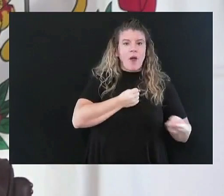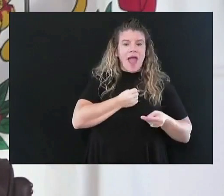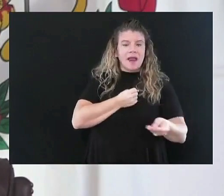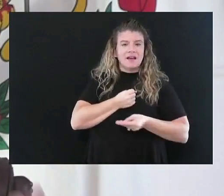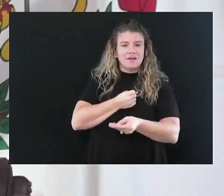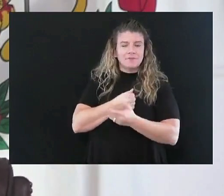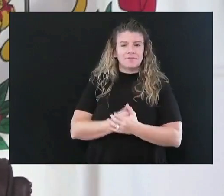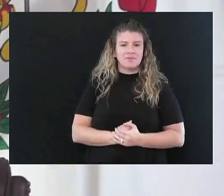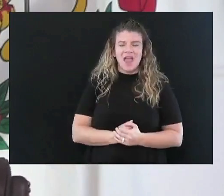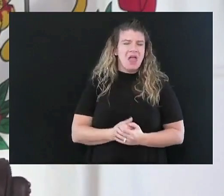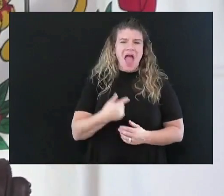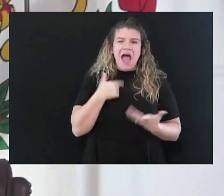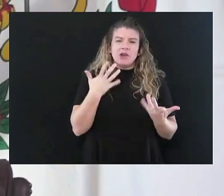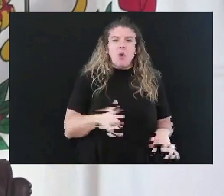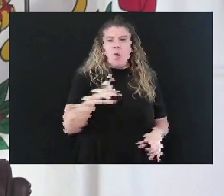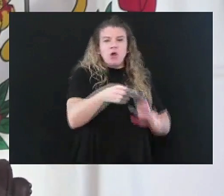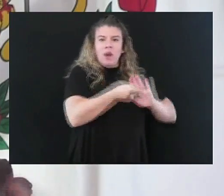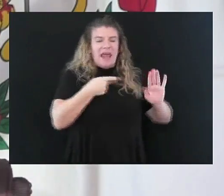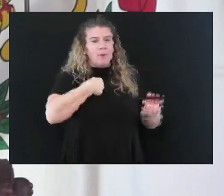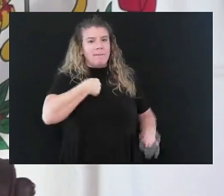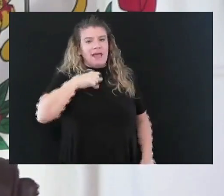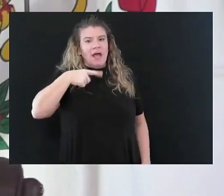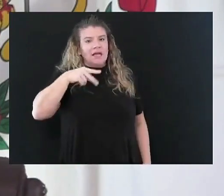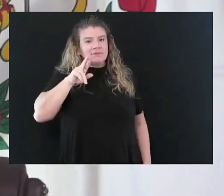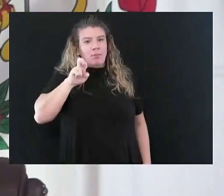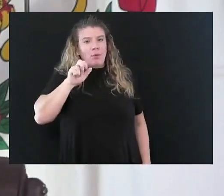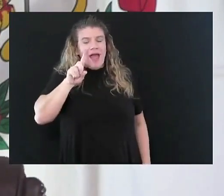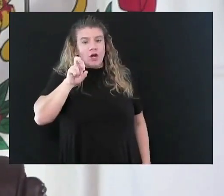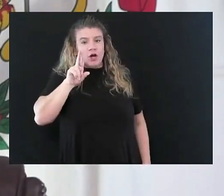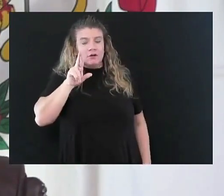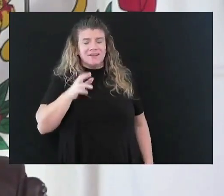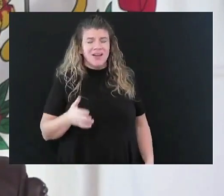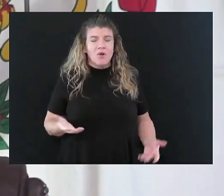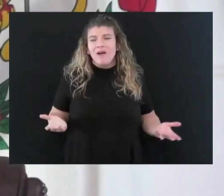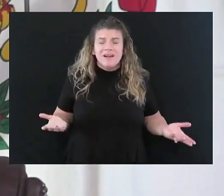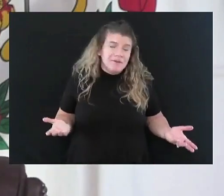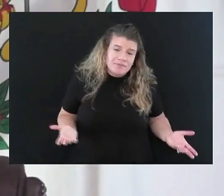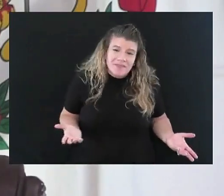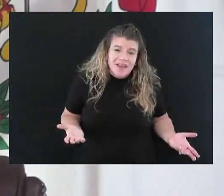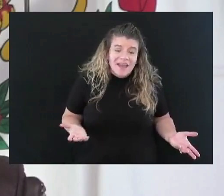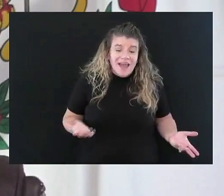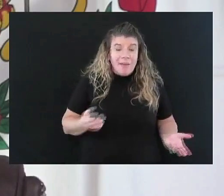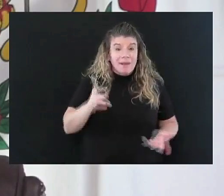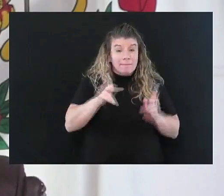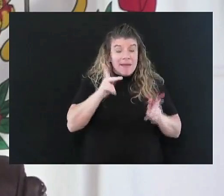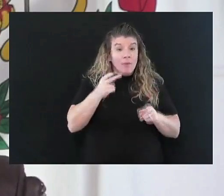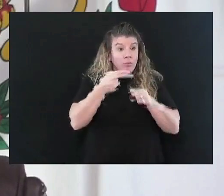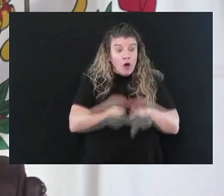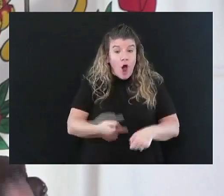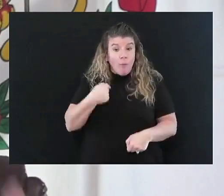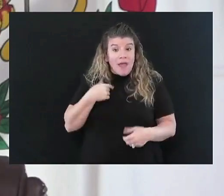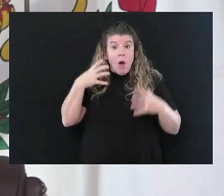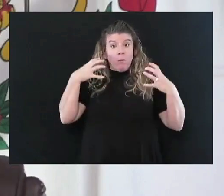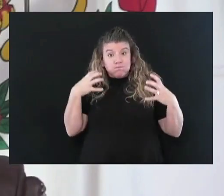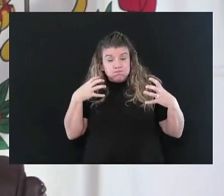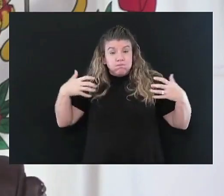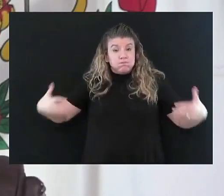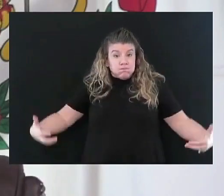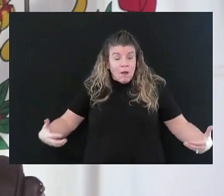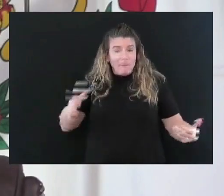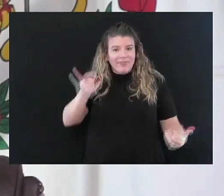like being called a spreader. Well, I don't like to be called, heavy, but it's just